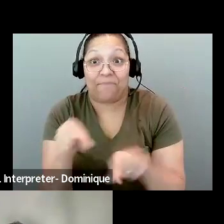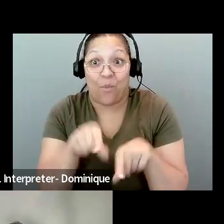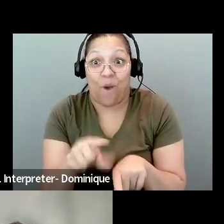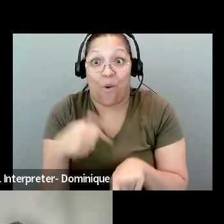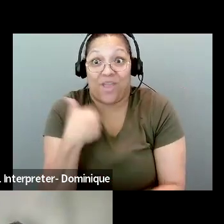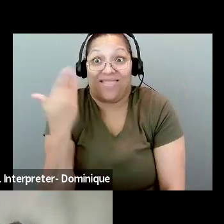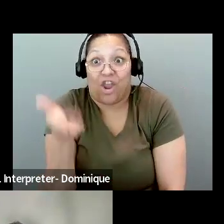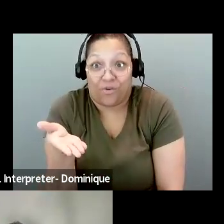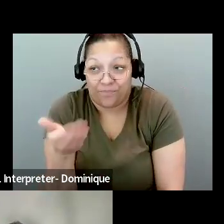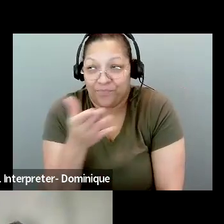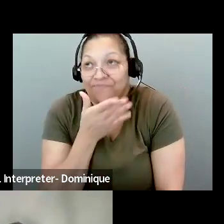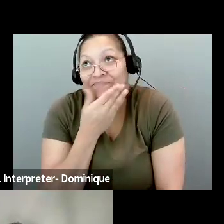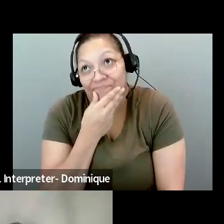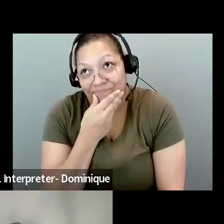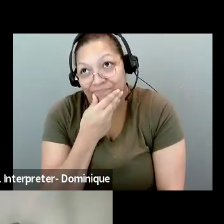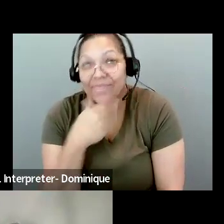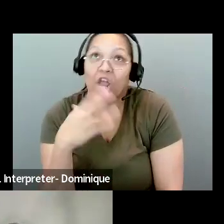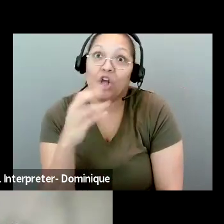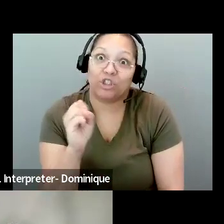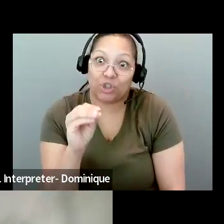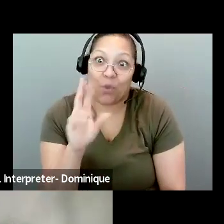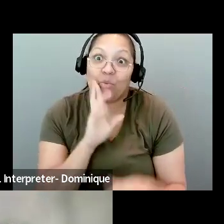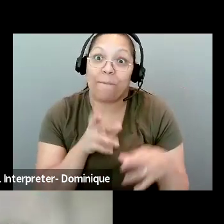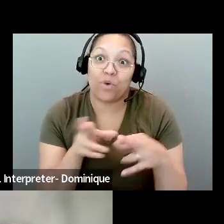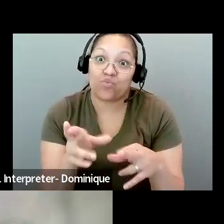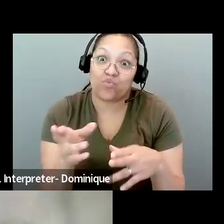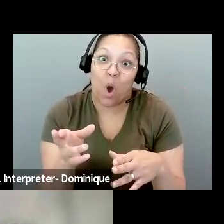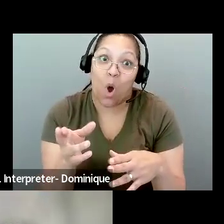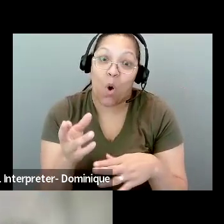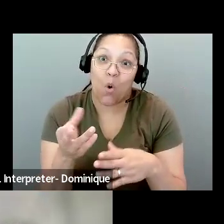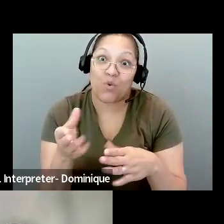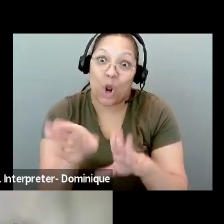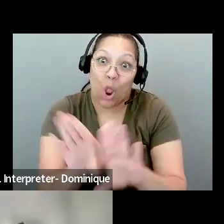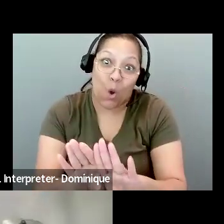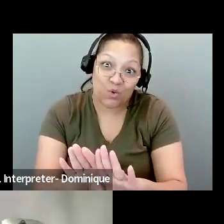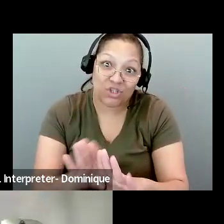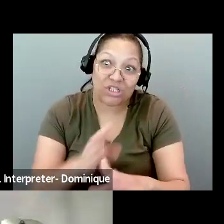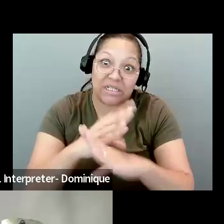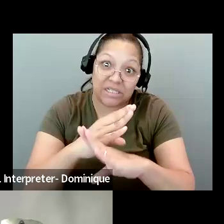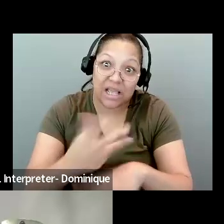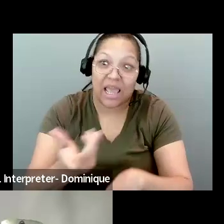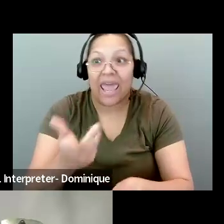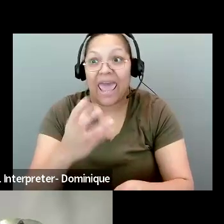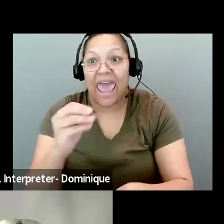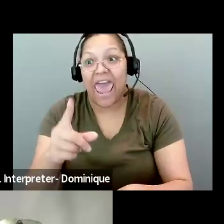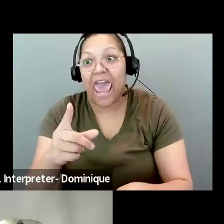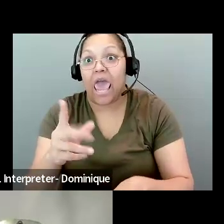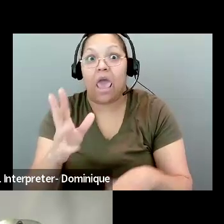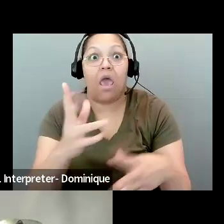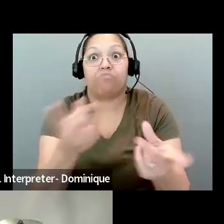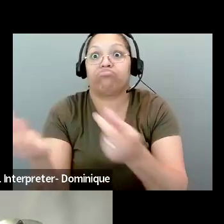there. And so there will be road closures and all kinds of hubbub